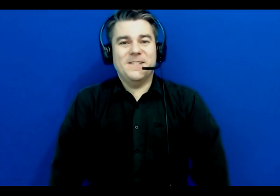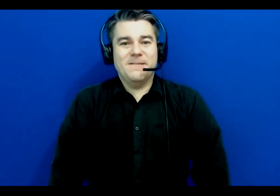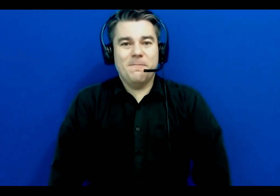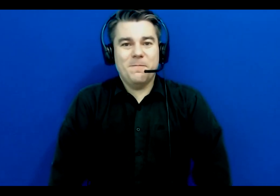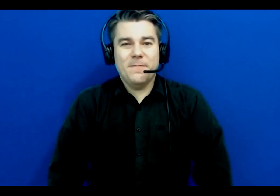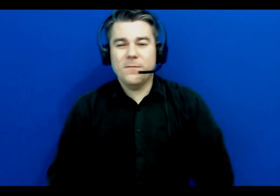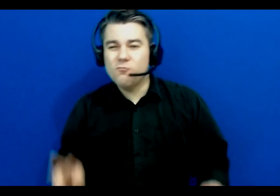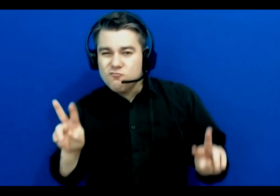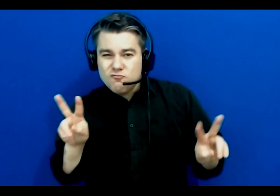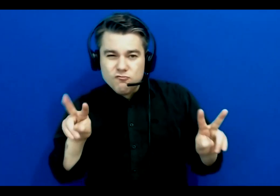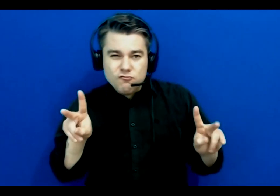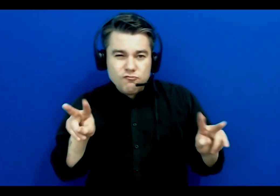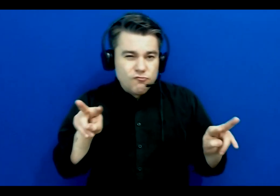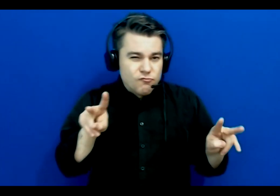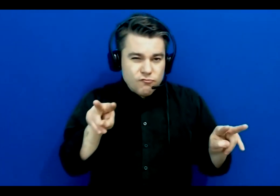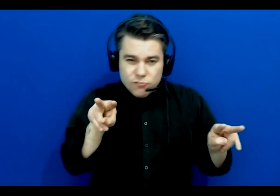I'm looking.